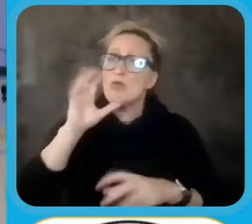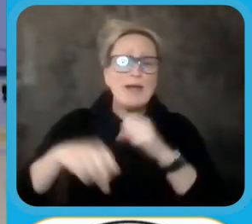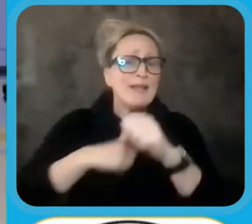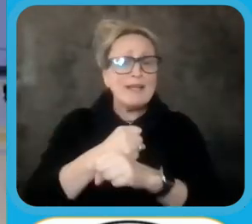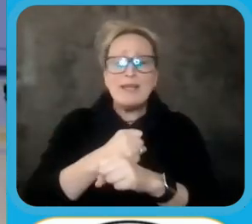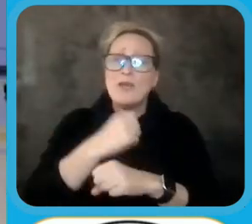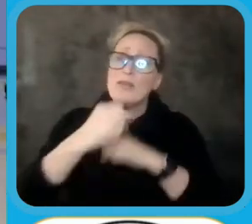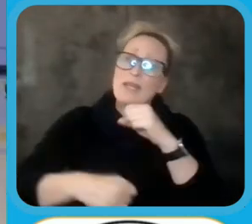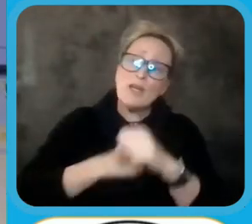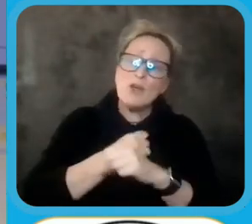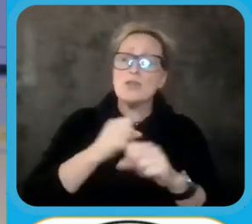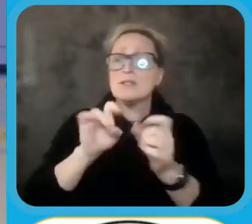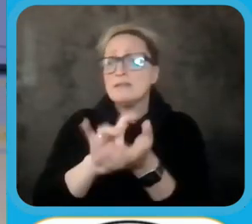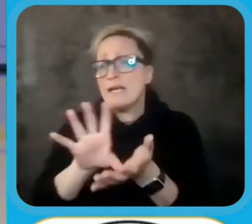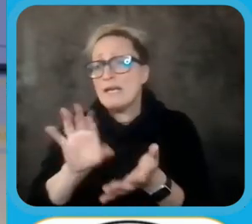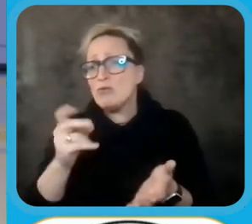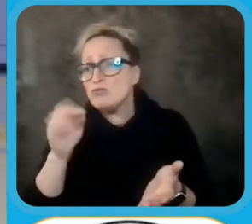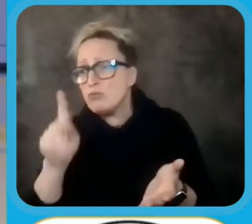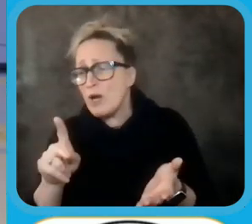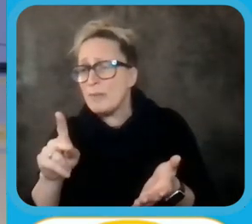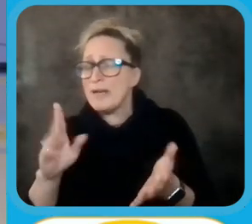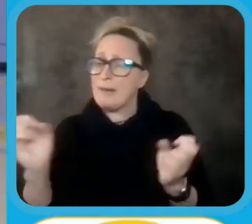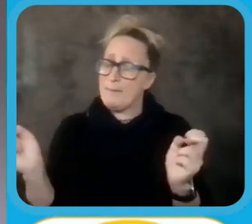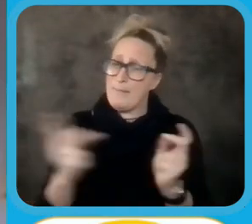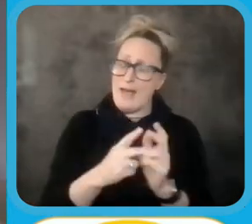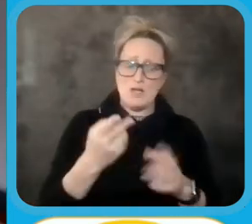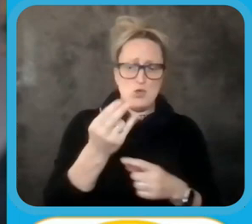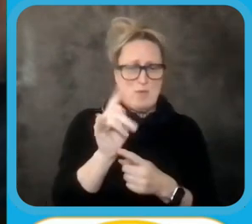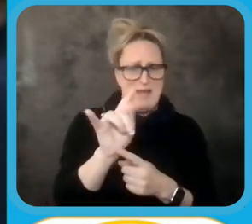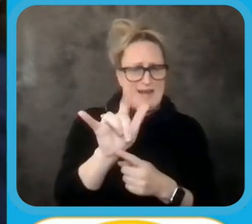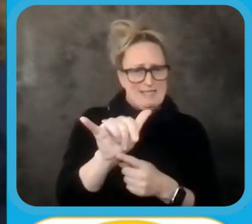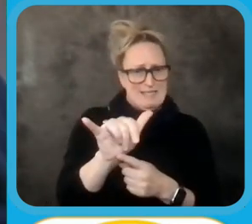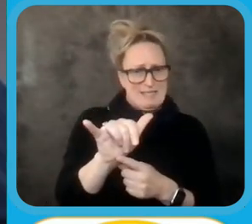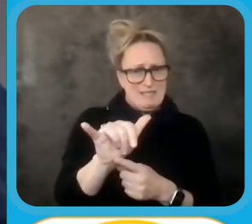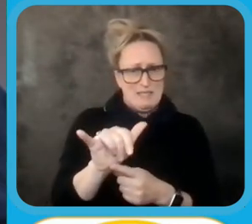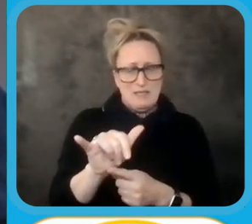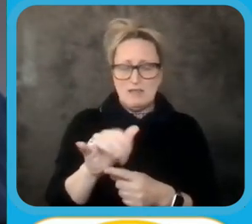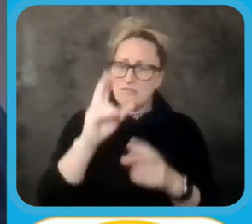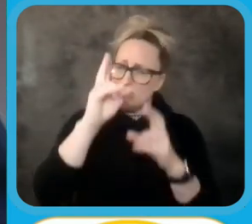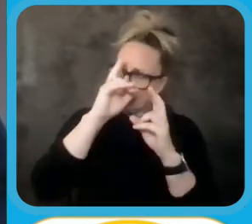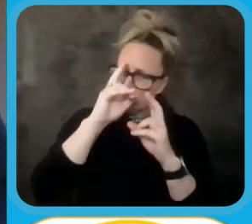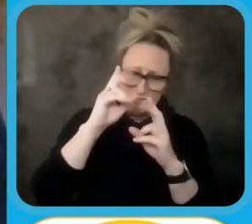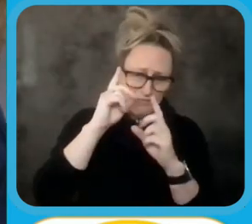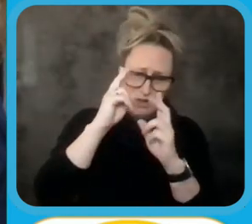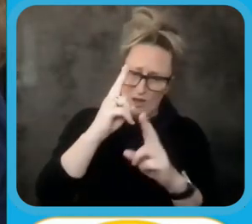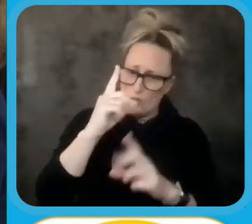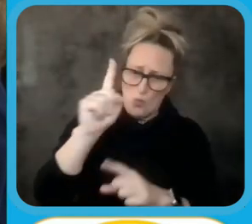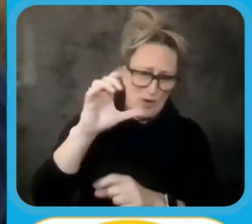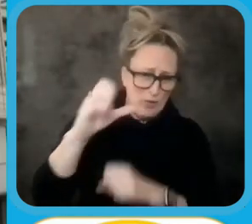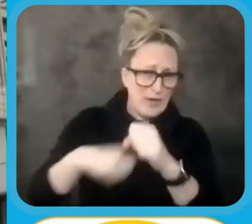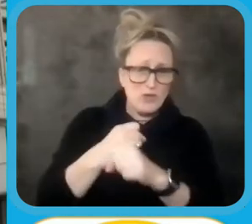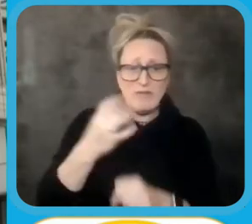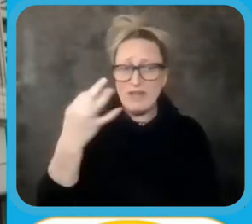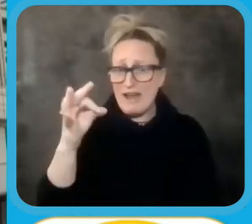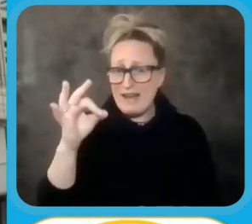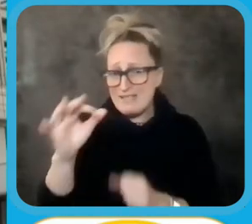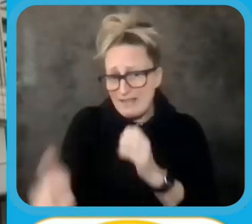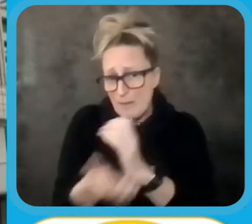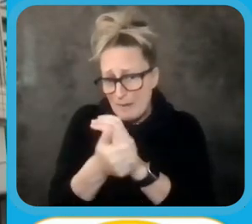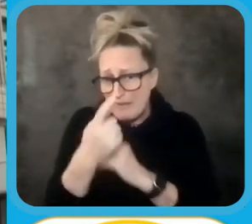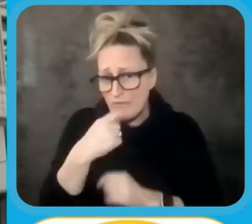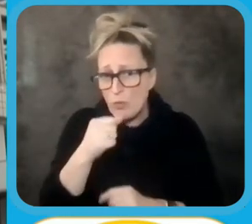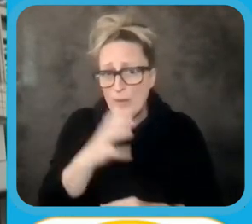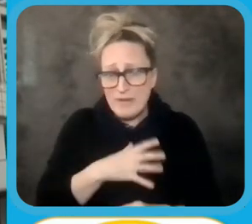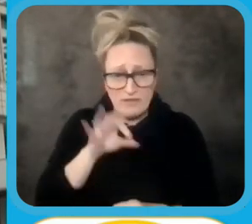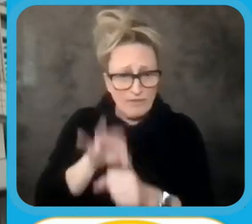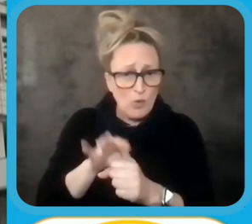to kick out Trump and restore humanity to the White House, honor 100 years of the 19th Amendment, gather together